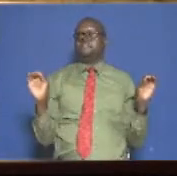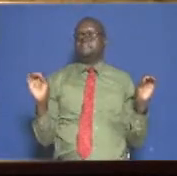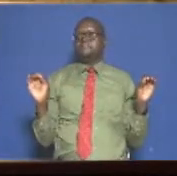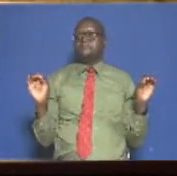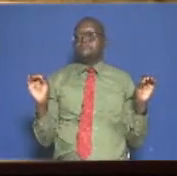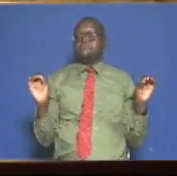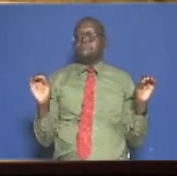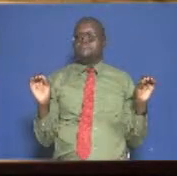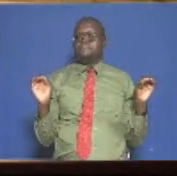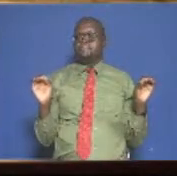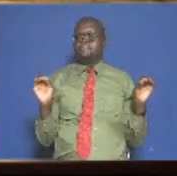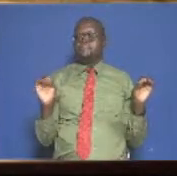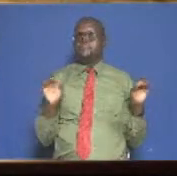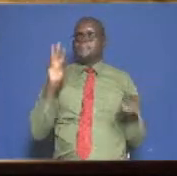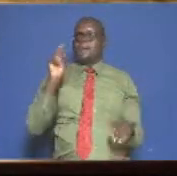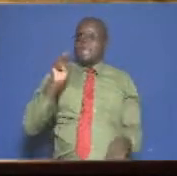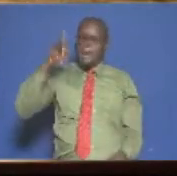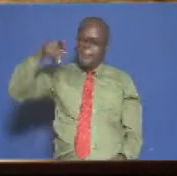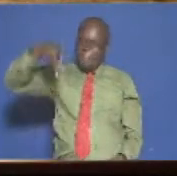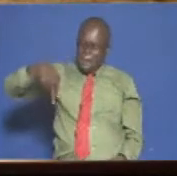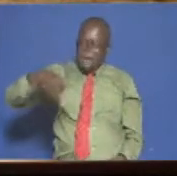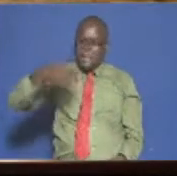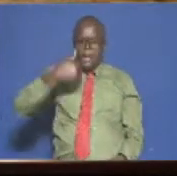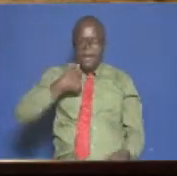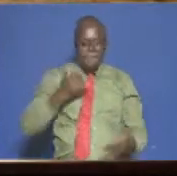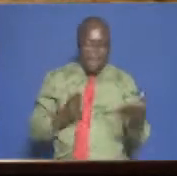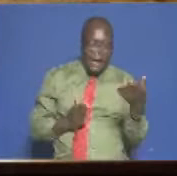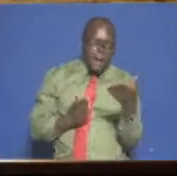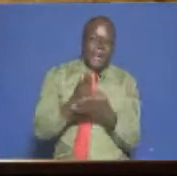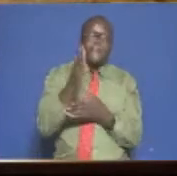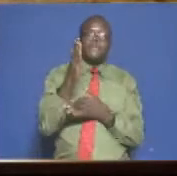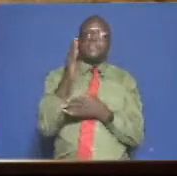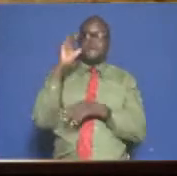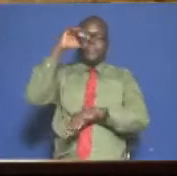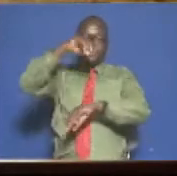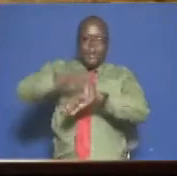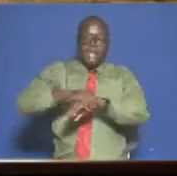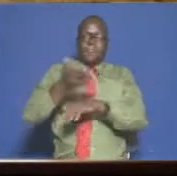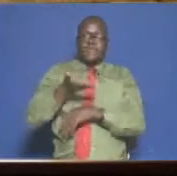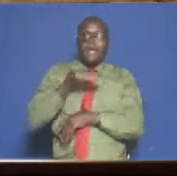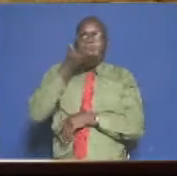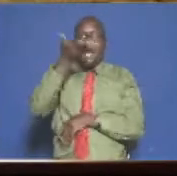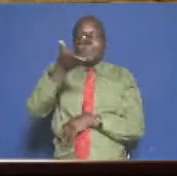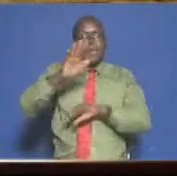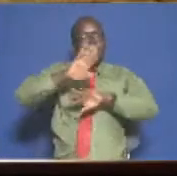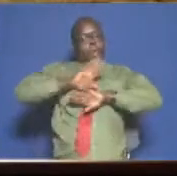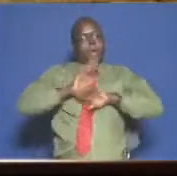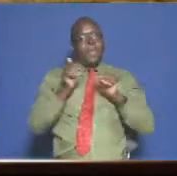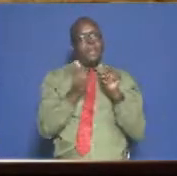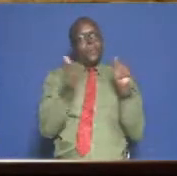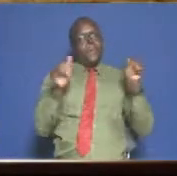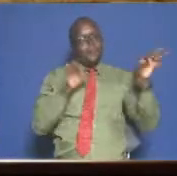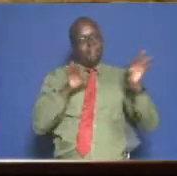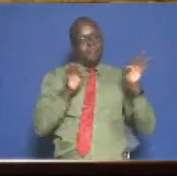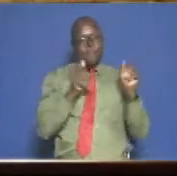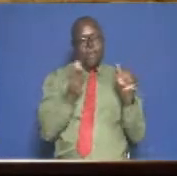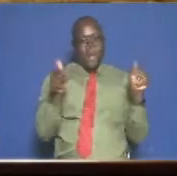The Member of Parliament is entitled to an answer, a satisfactory answer.